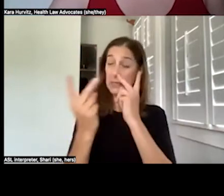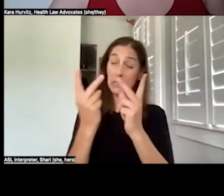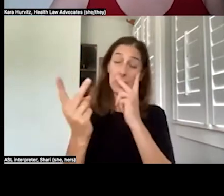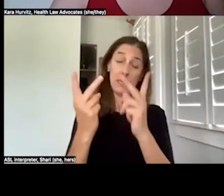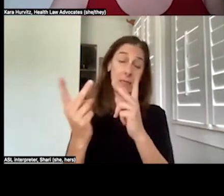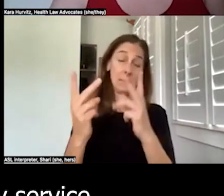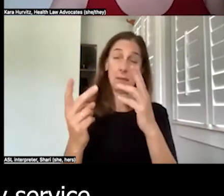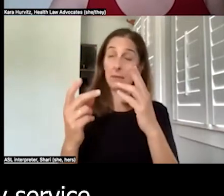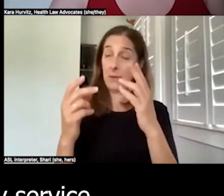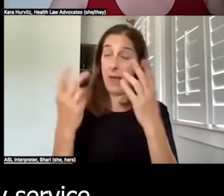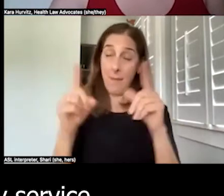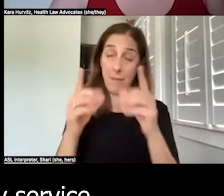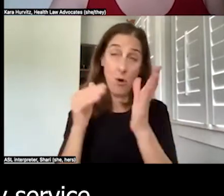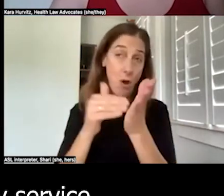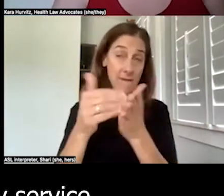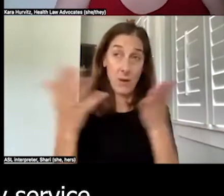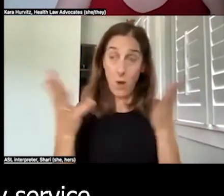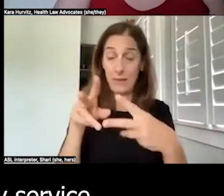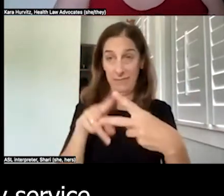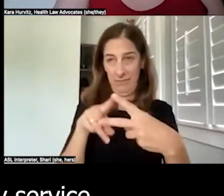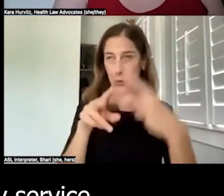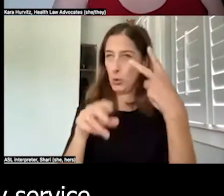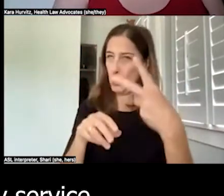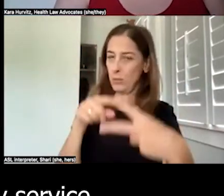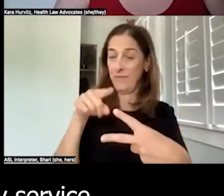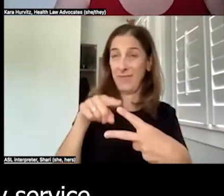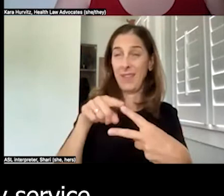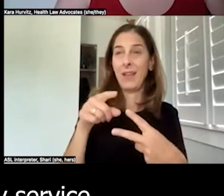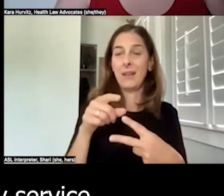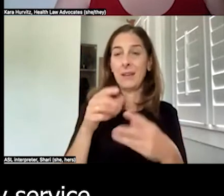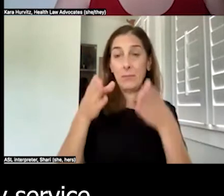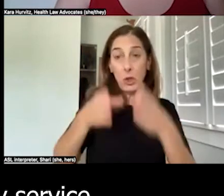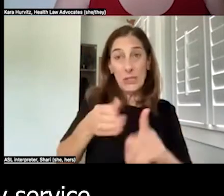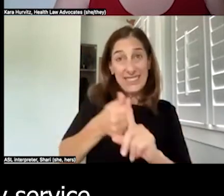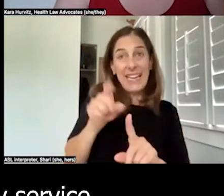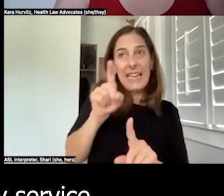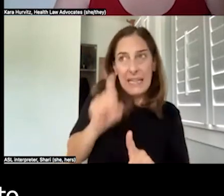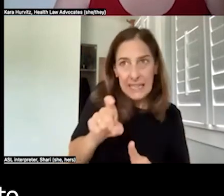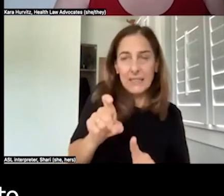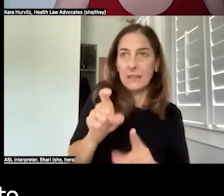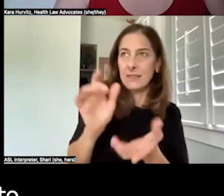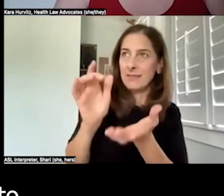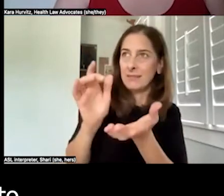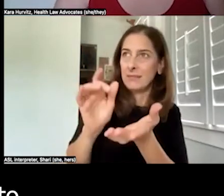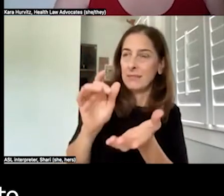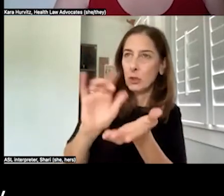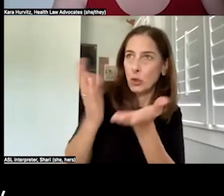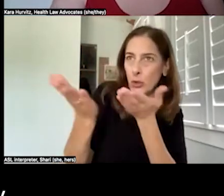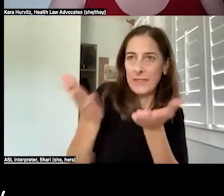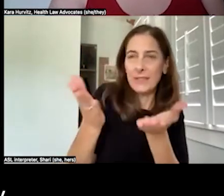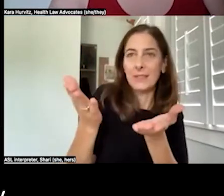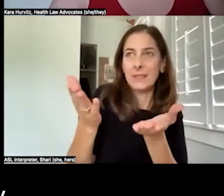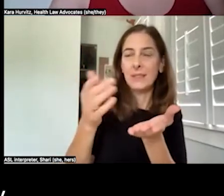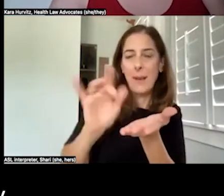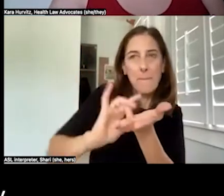I should say, are a denial of a medically necessary service because it was determined to not